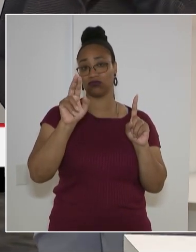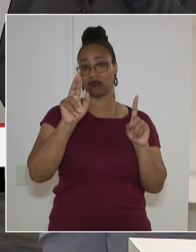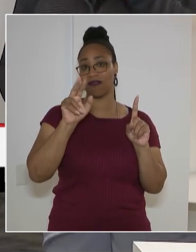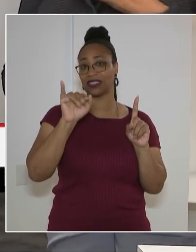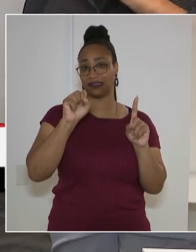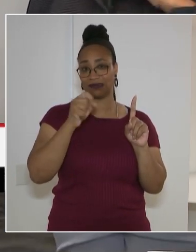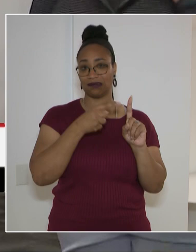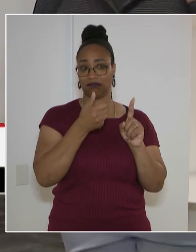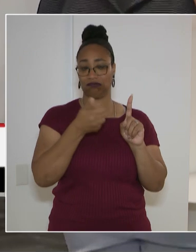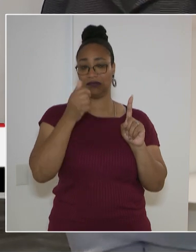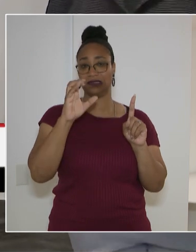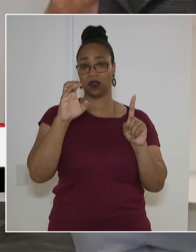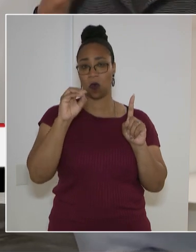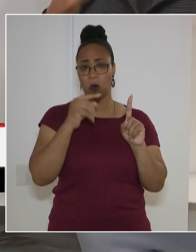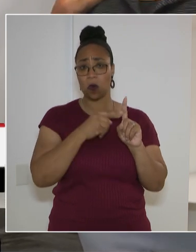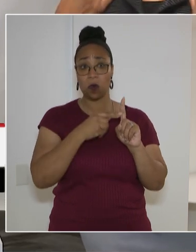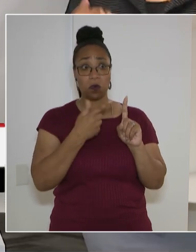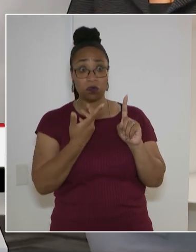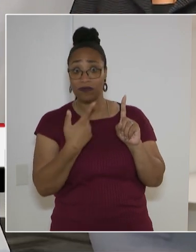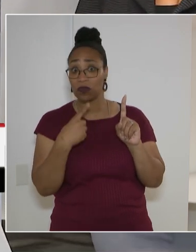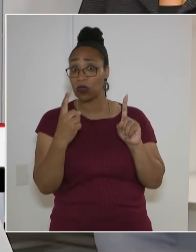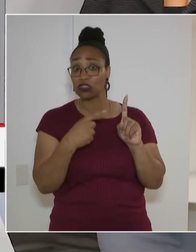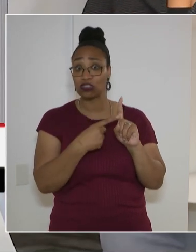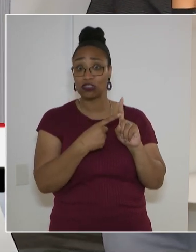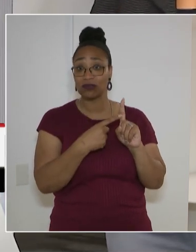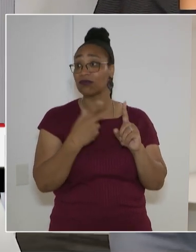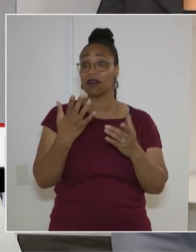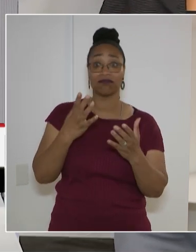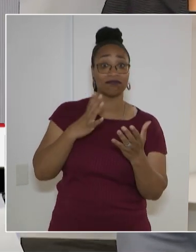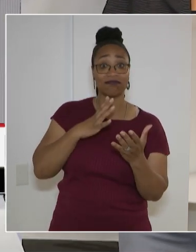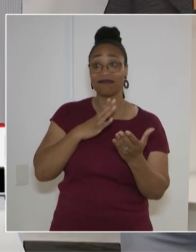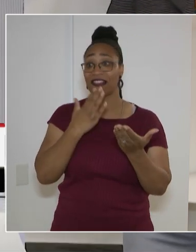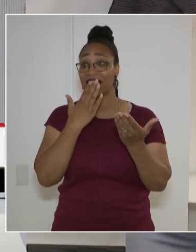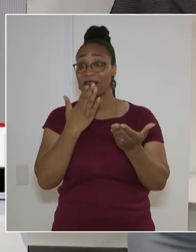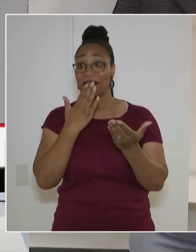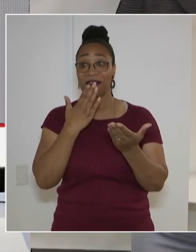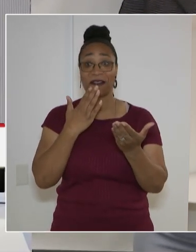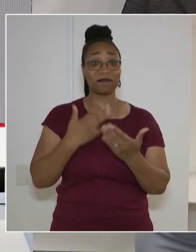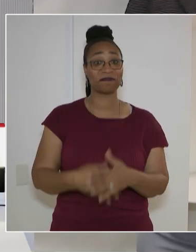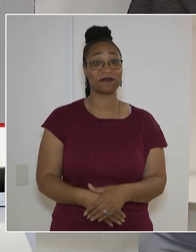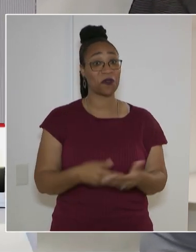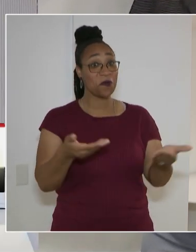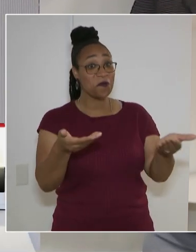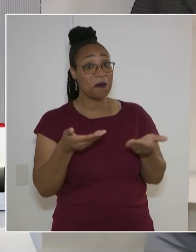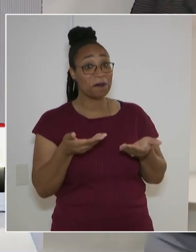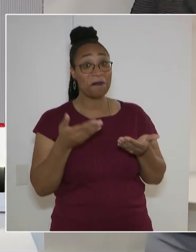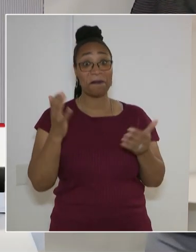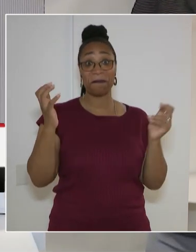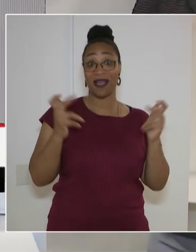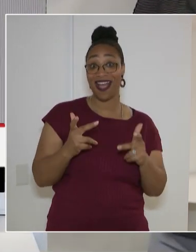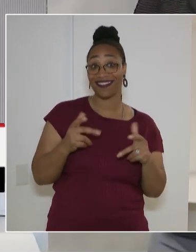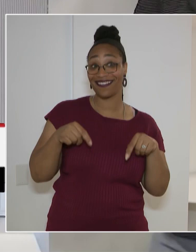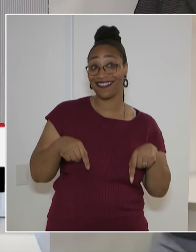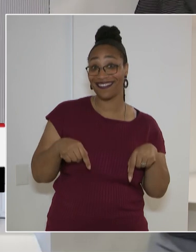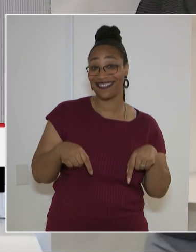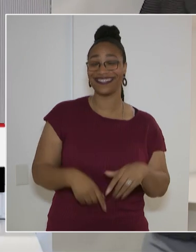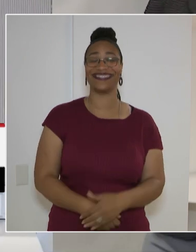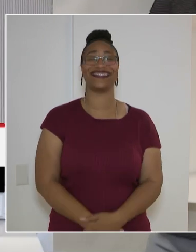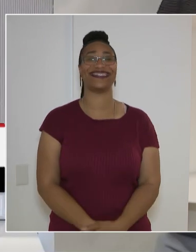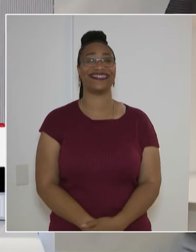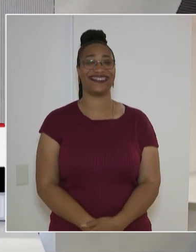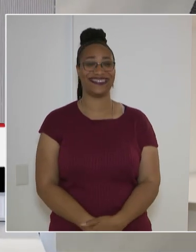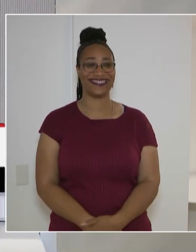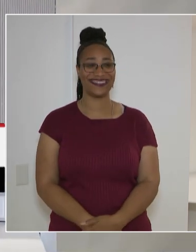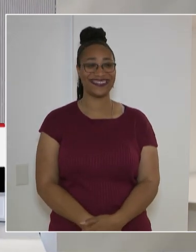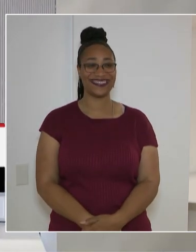Welcome back. Yeah. Can you tell us what Kellen is? What do you do? Sure. We're a global association management company. We provide